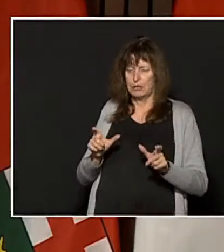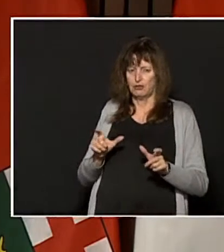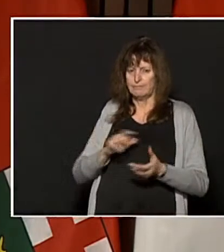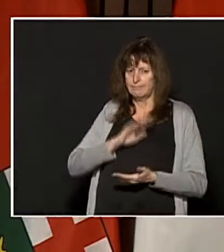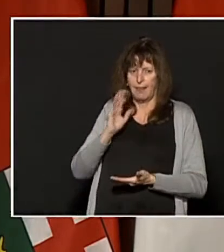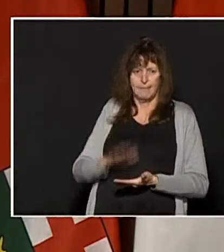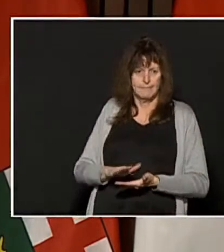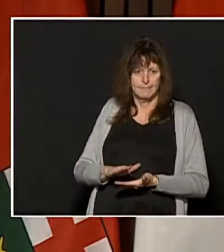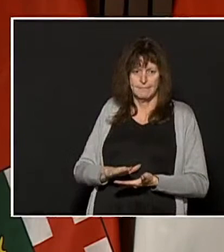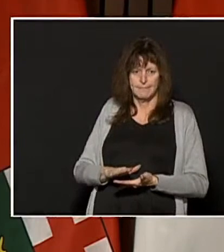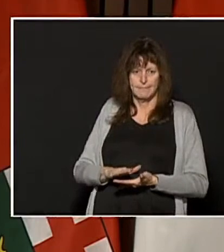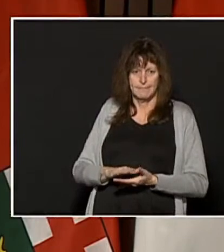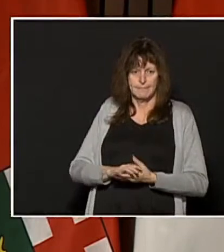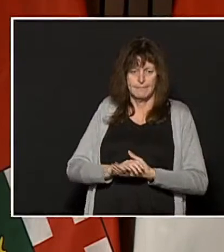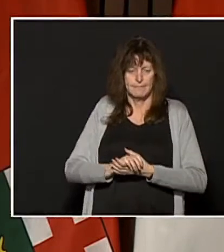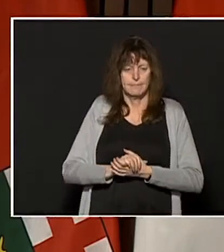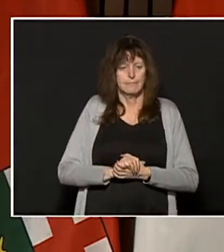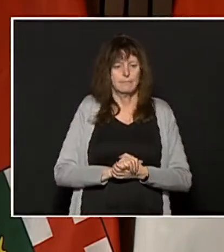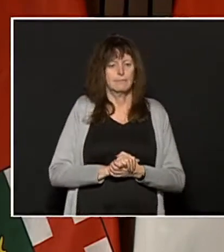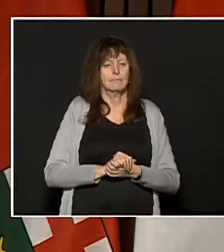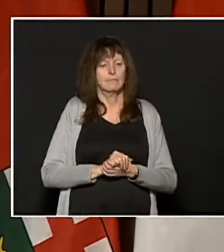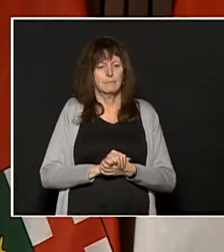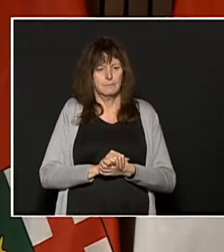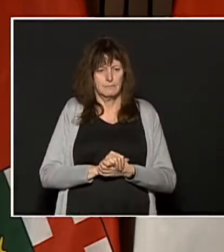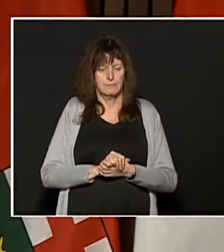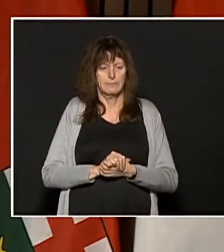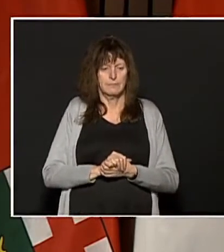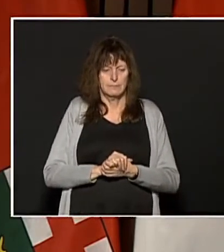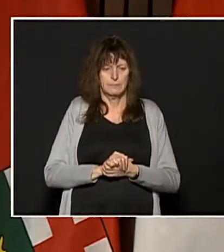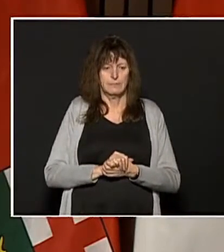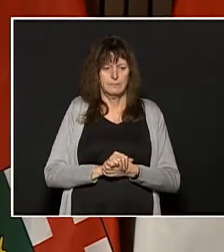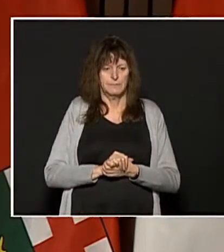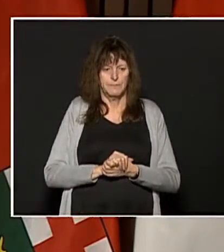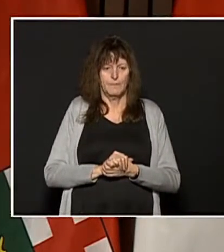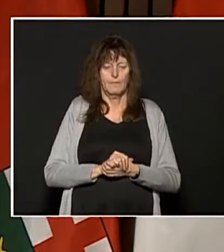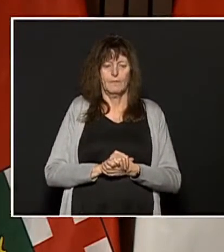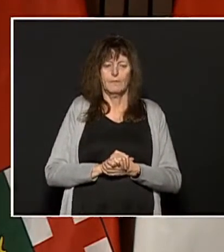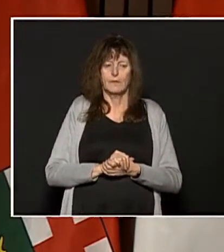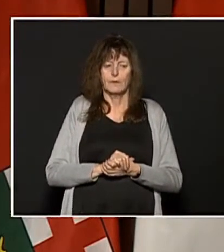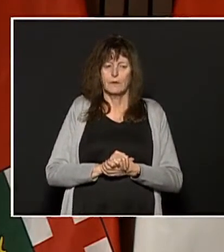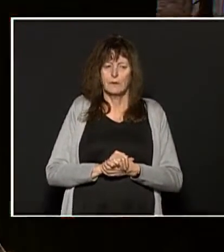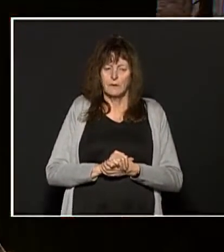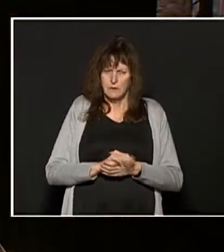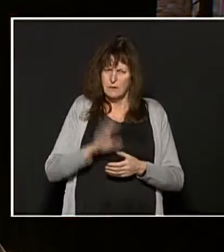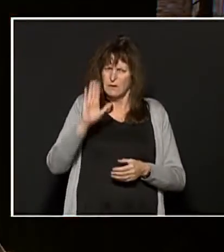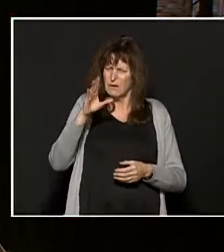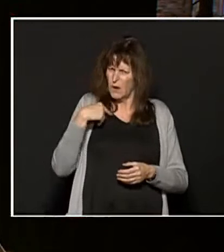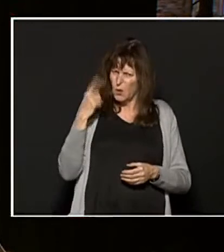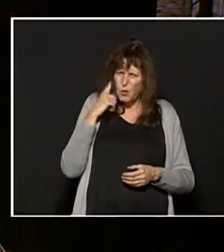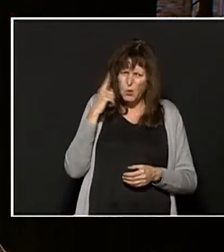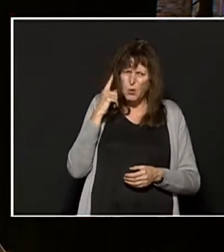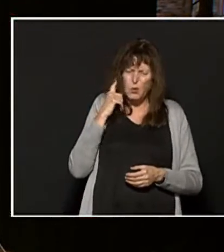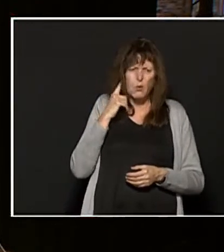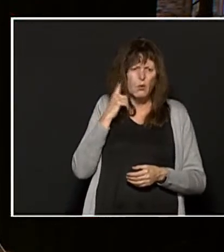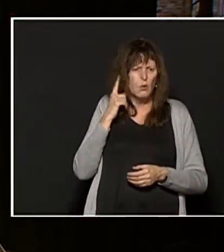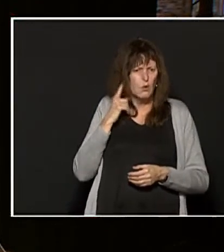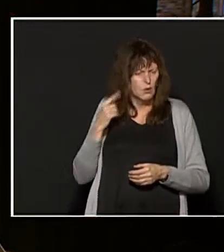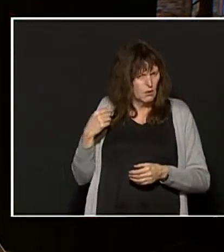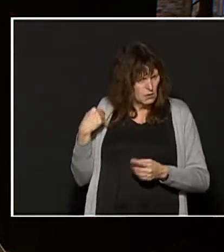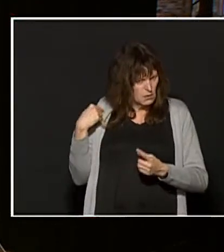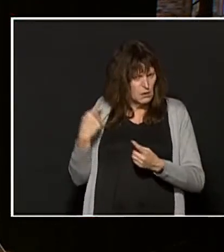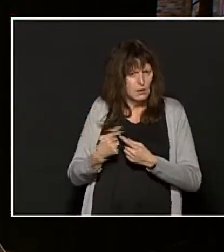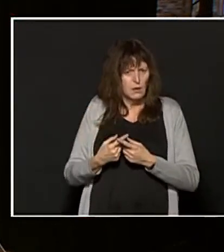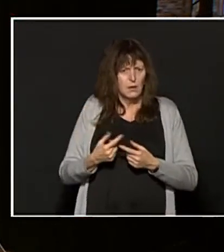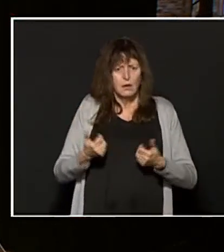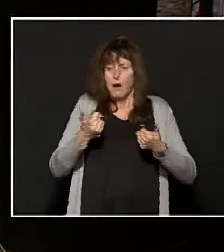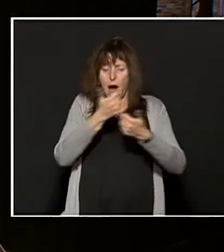Follow-up. We've heard all along that, take any vaccine you can get. That seems to put into